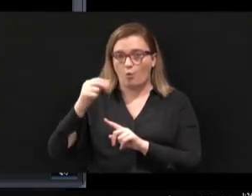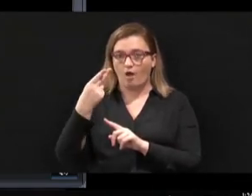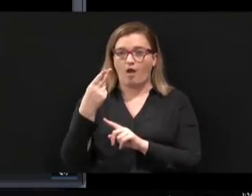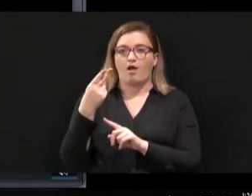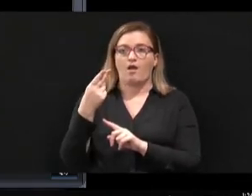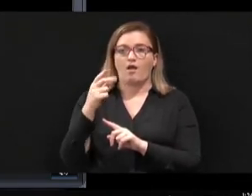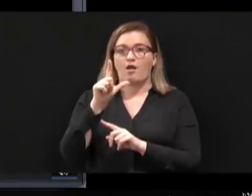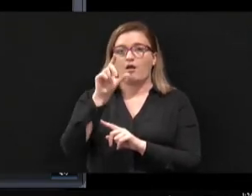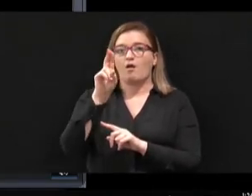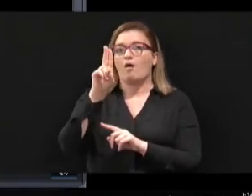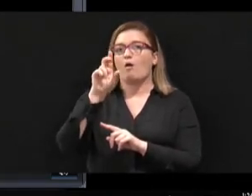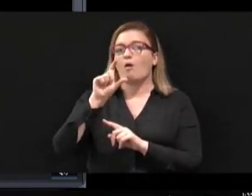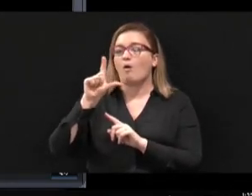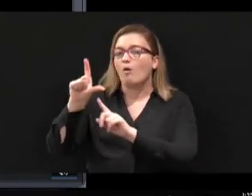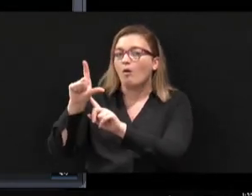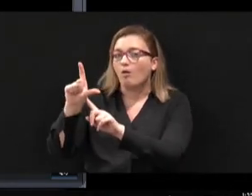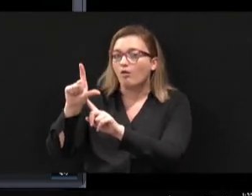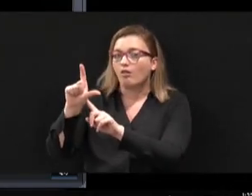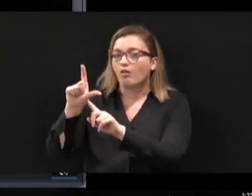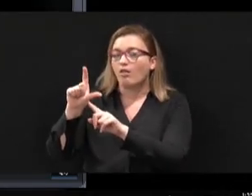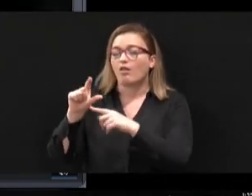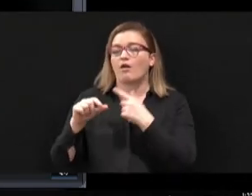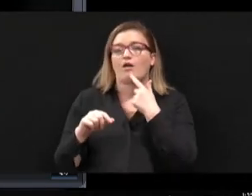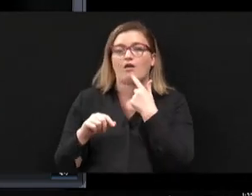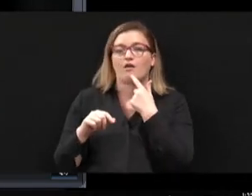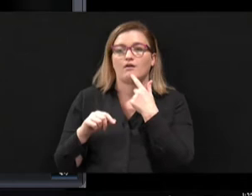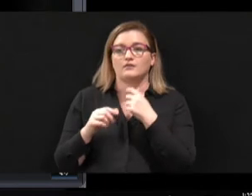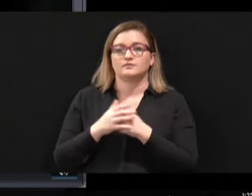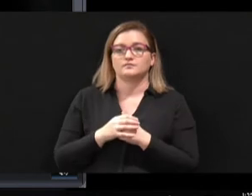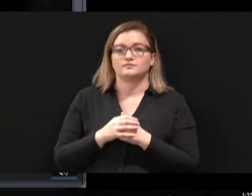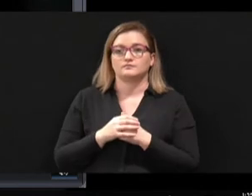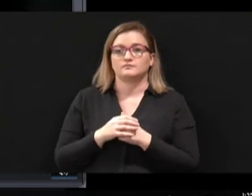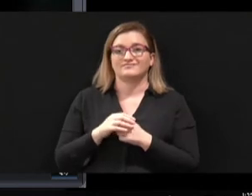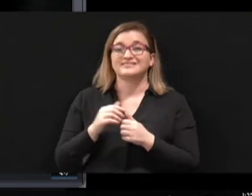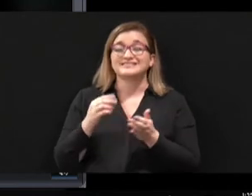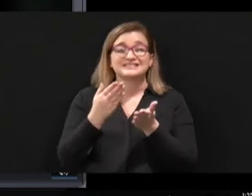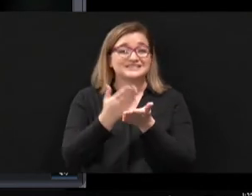Oh. I'm going to tell you, some programs teach it as la.